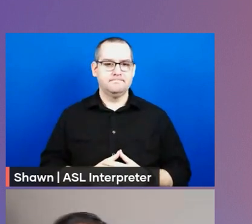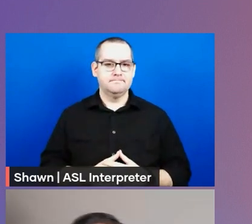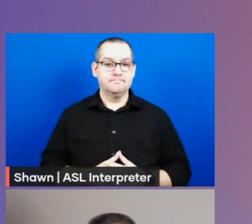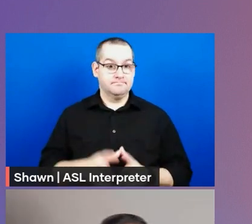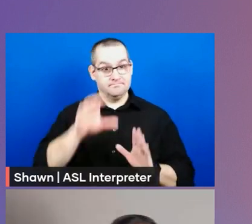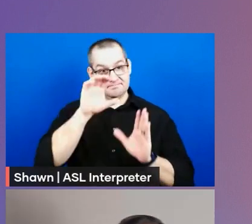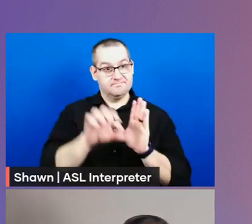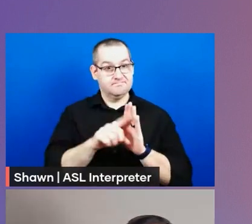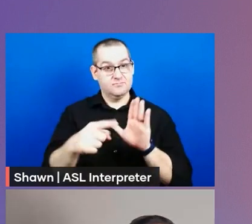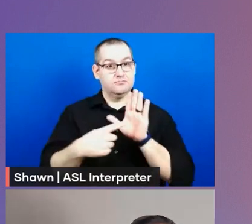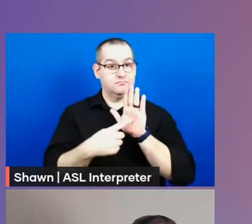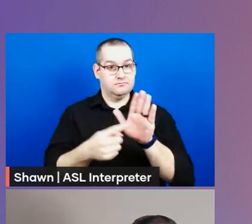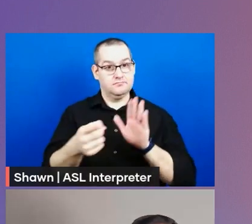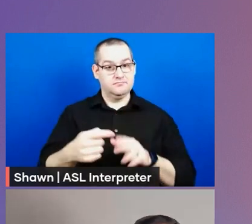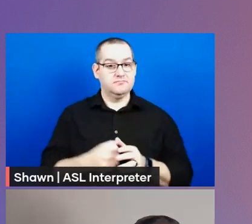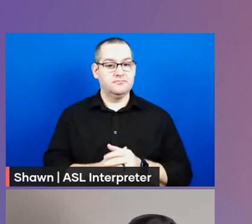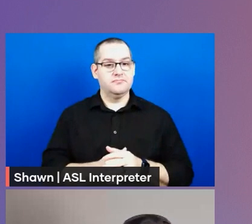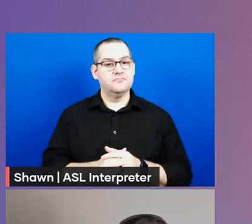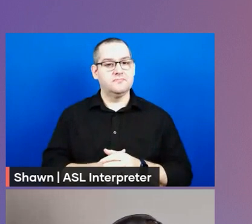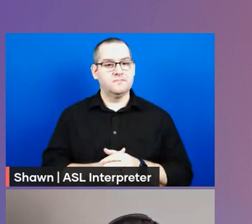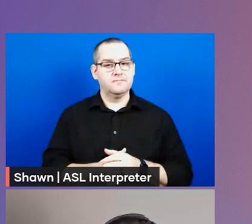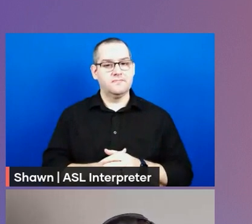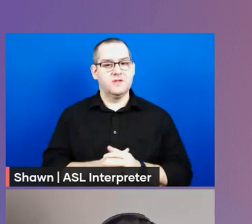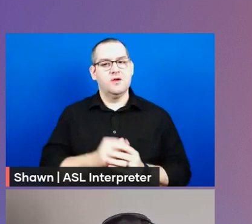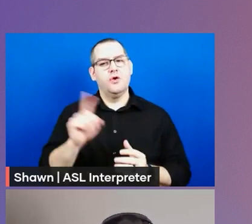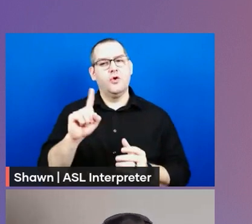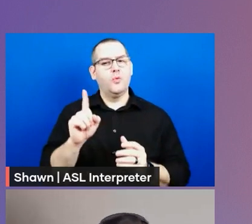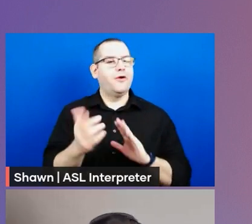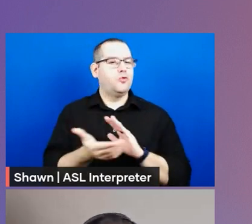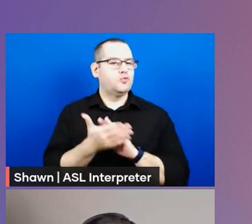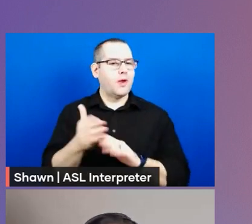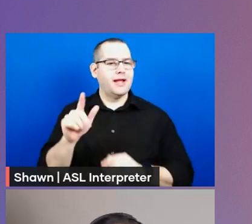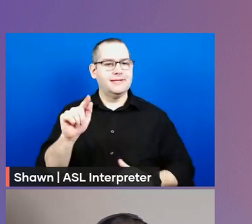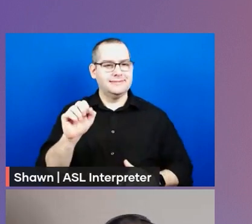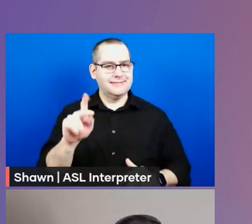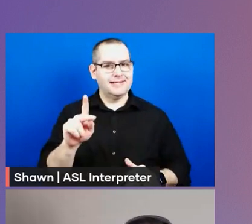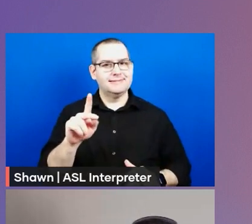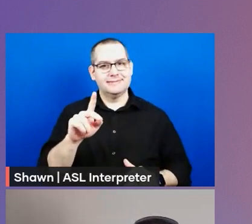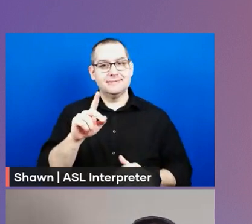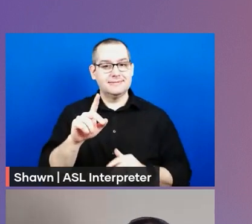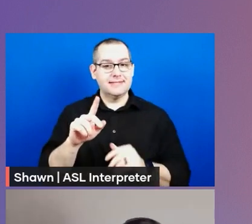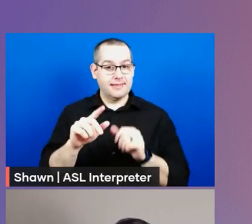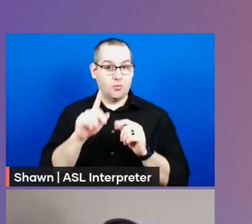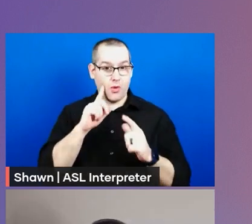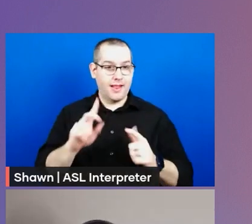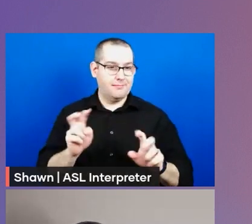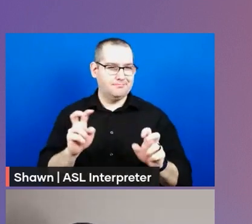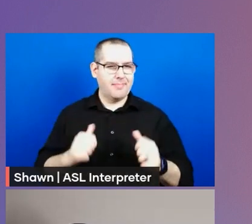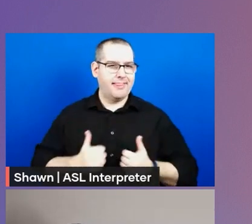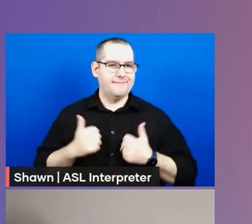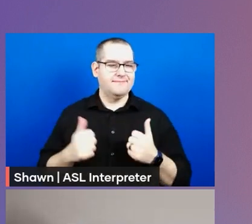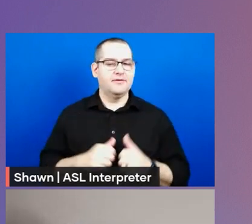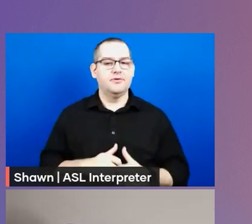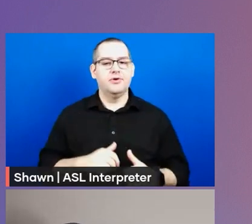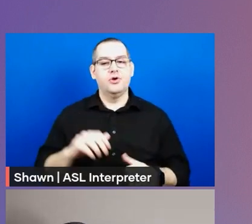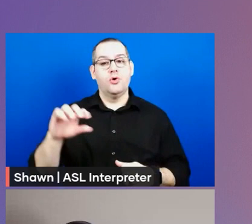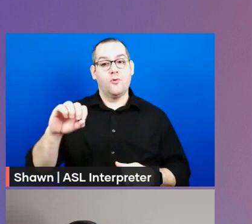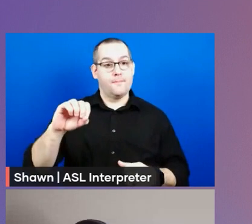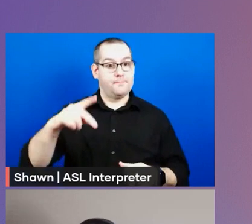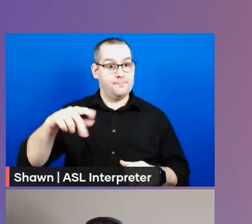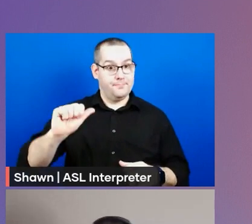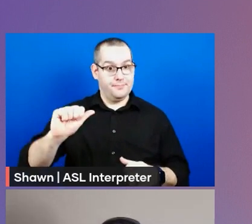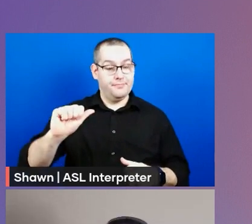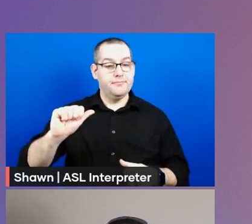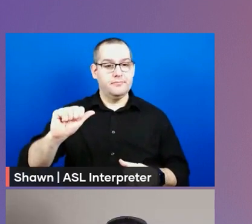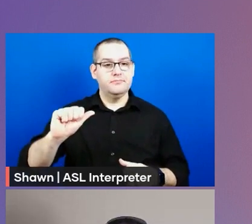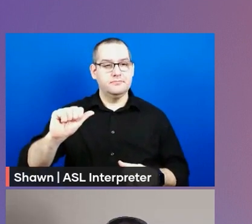shows where that run task is going to live, right? So with Open Policy Agent, essentially,